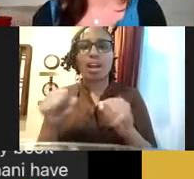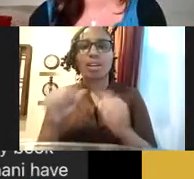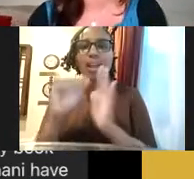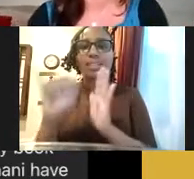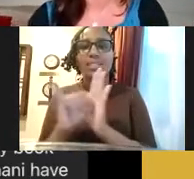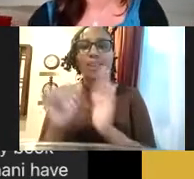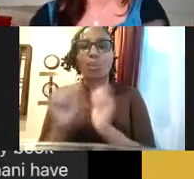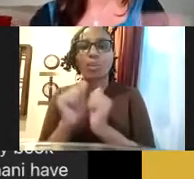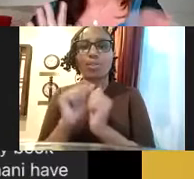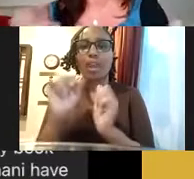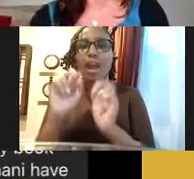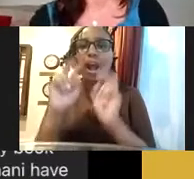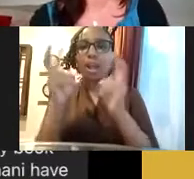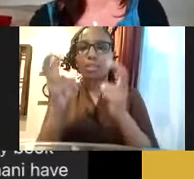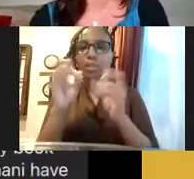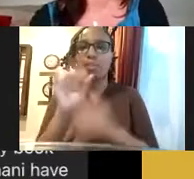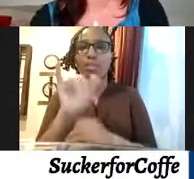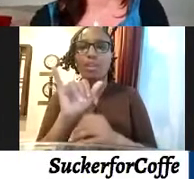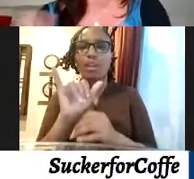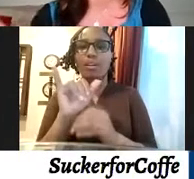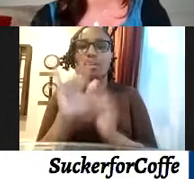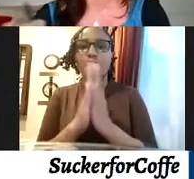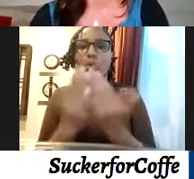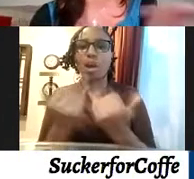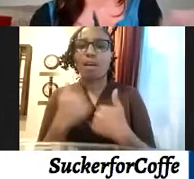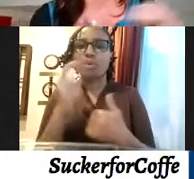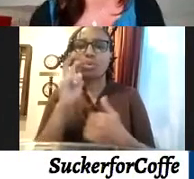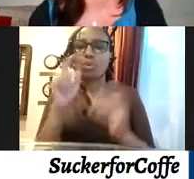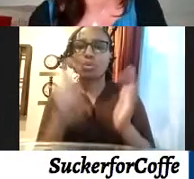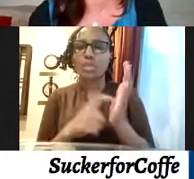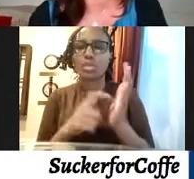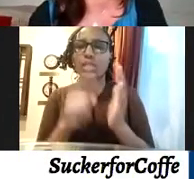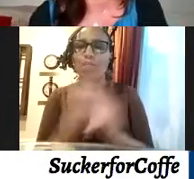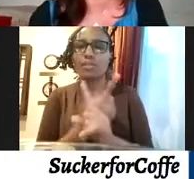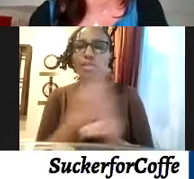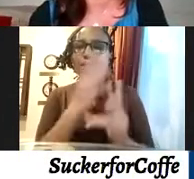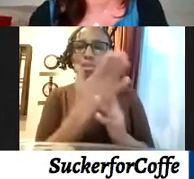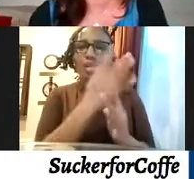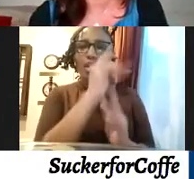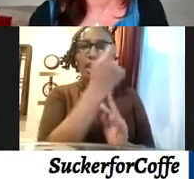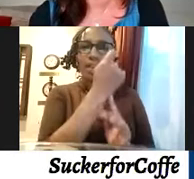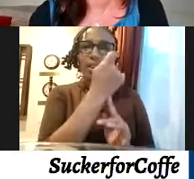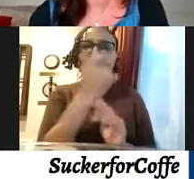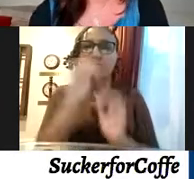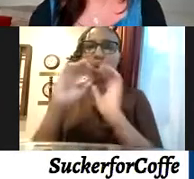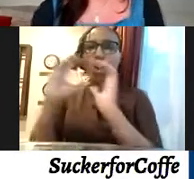aspects of the book. So have you noticed a difference between people within Kenya and people globally?